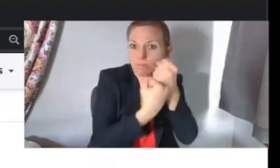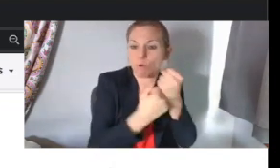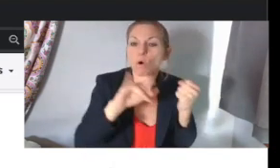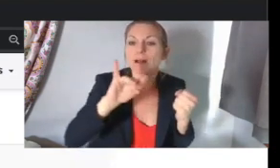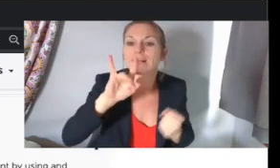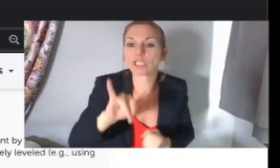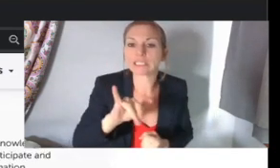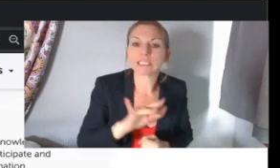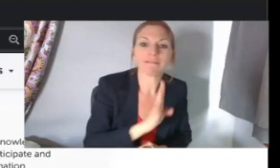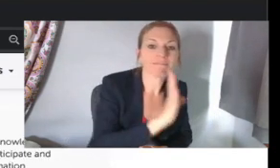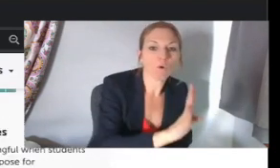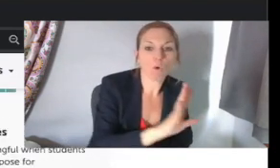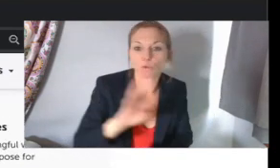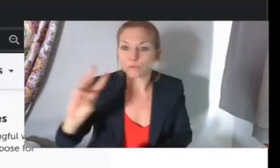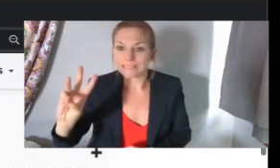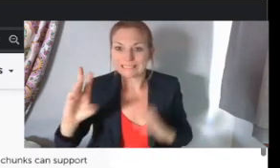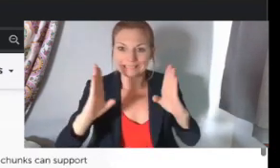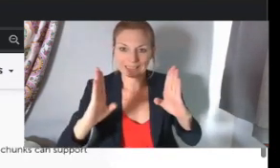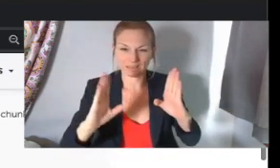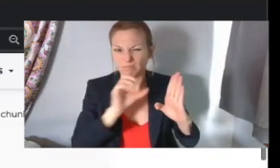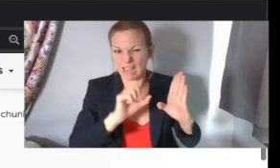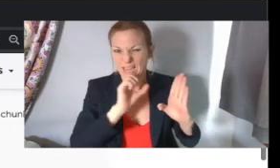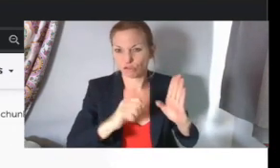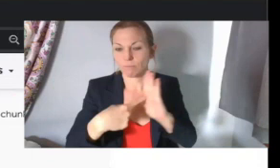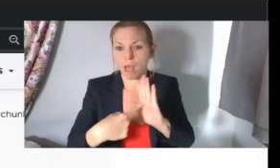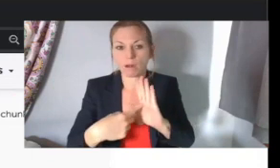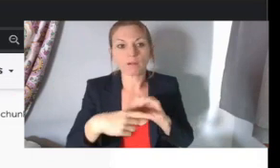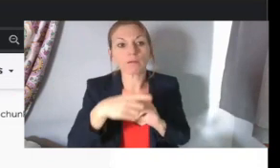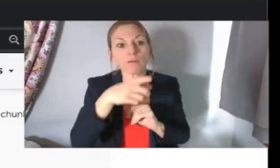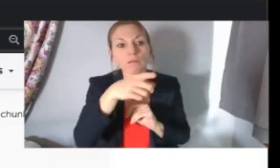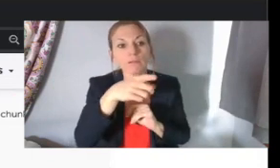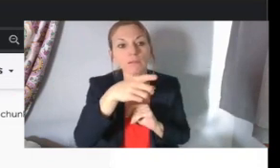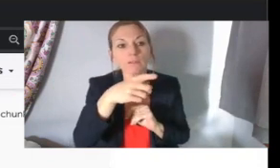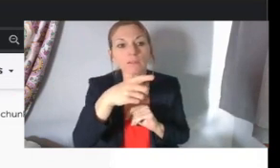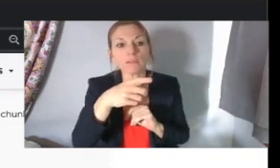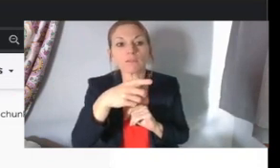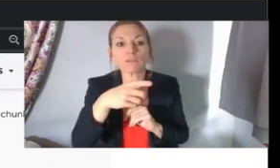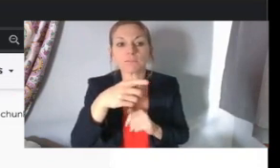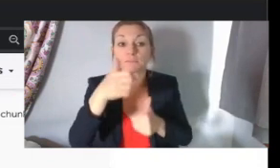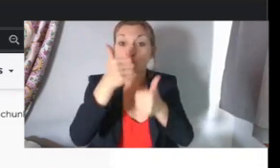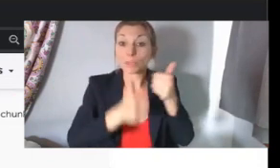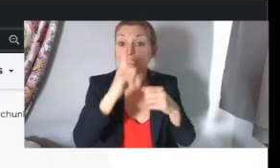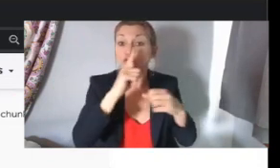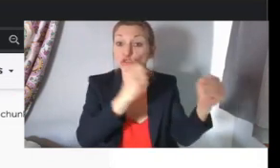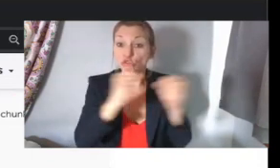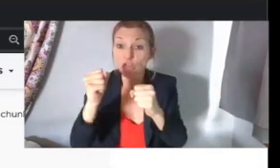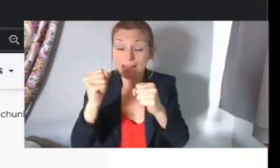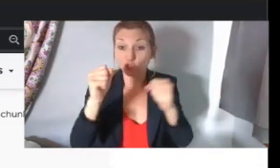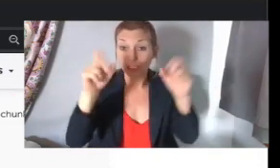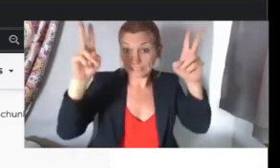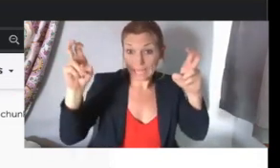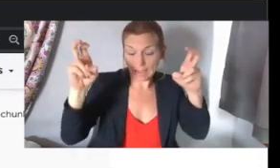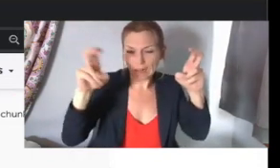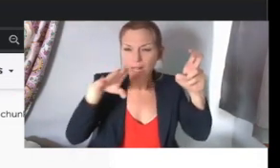model. And so you'll see these bars here under each of the strategy titles, and those